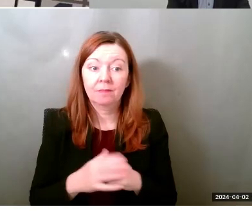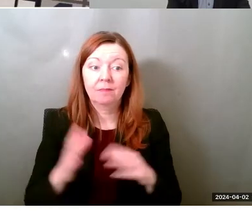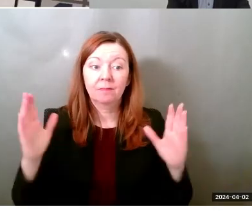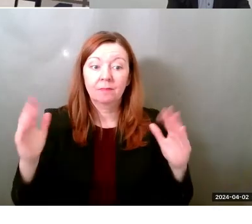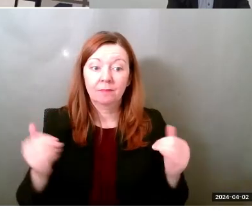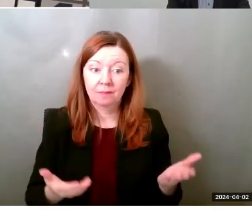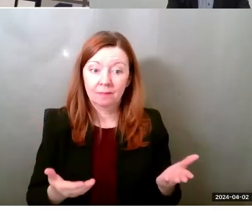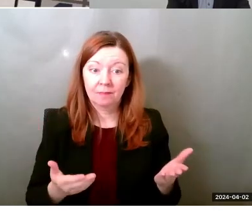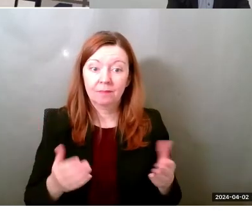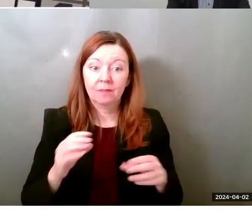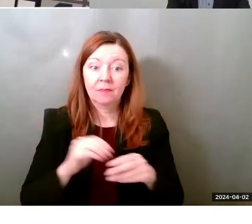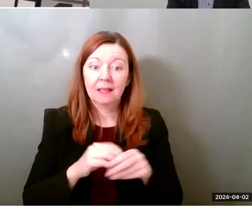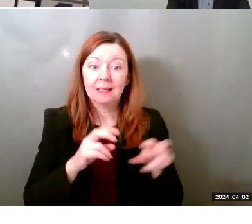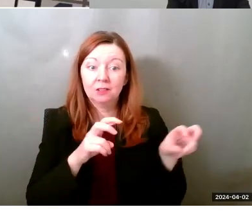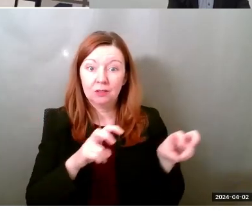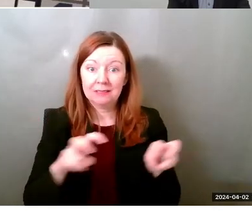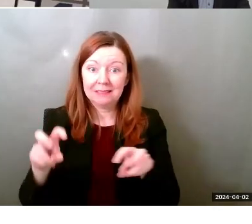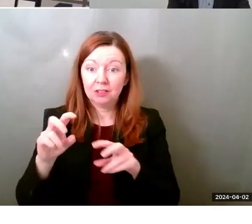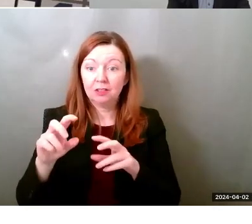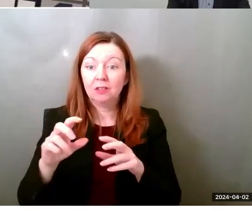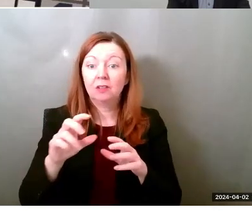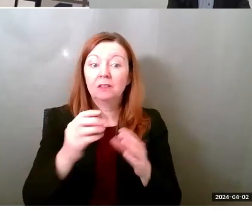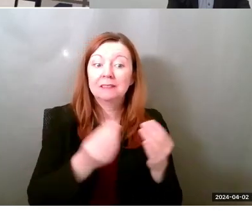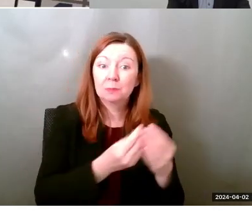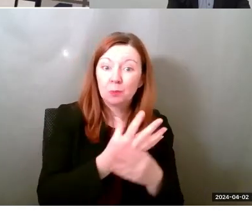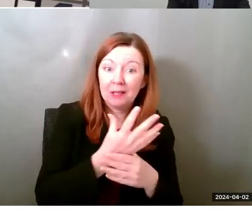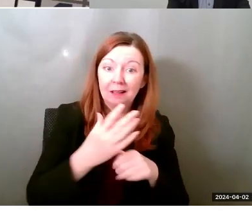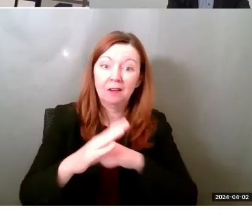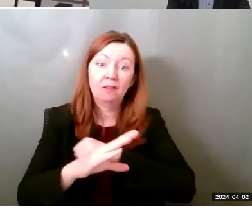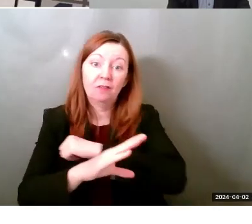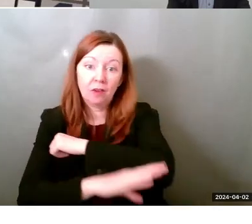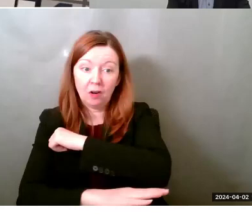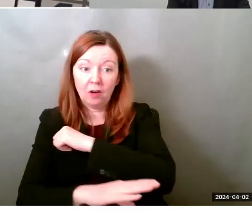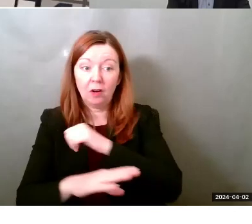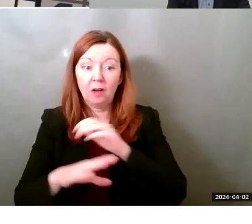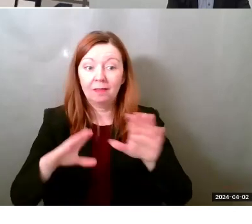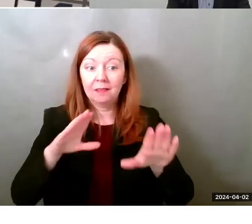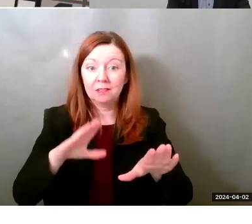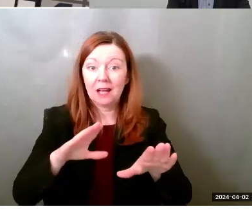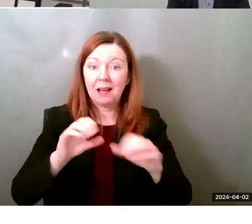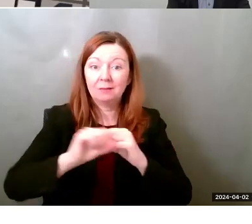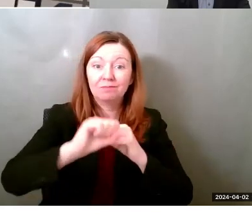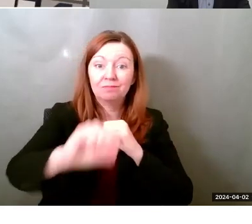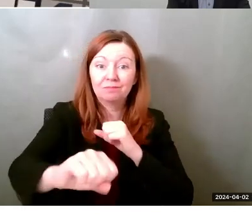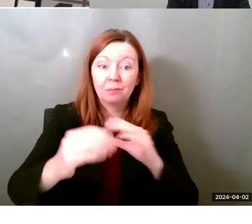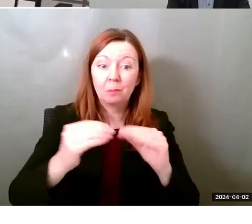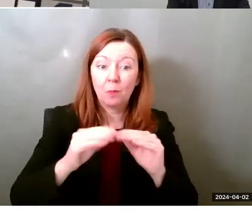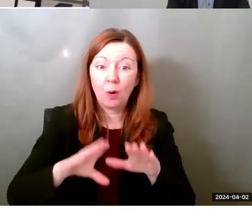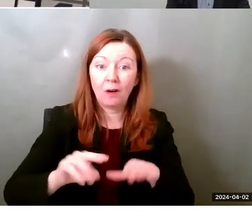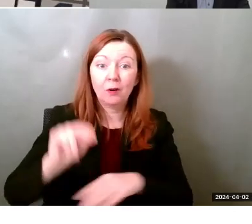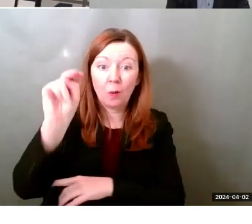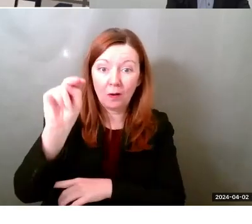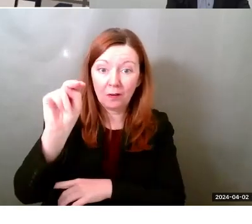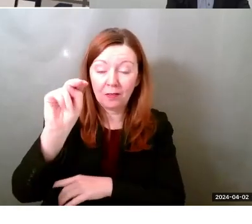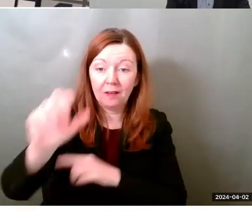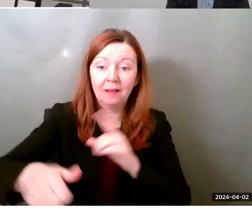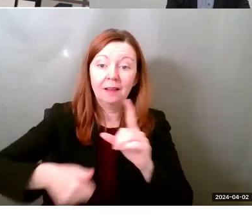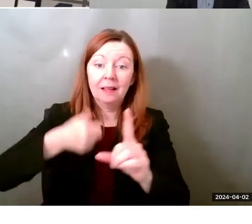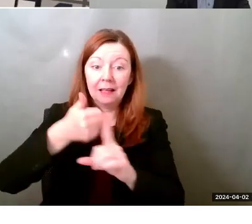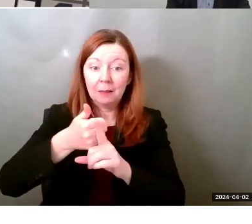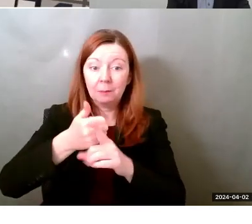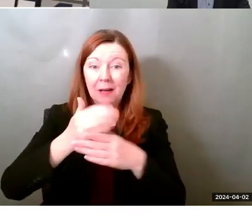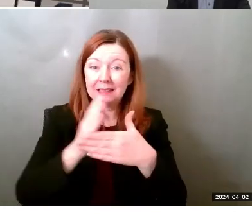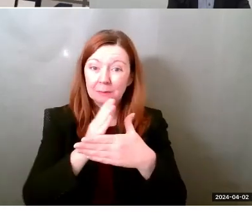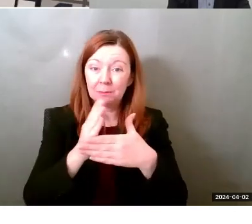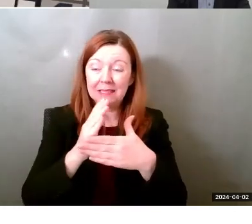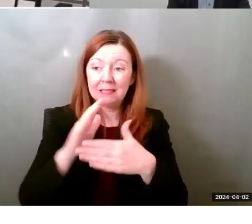Next, in the transitional seasons of spring and fall, the shadow extends further north, but primarily is impactful in the mid to